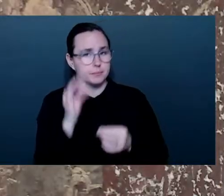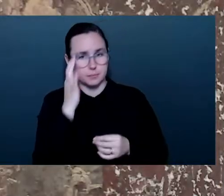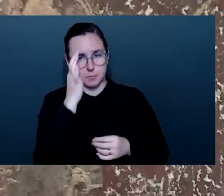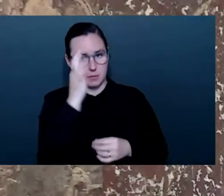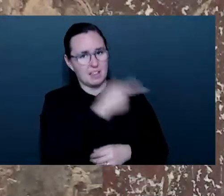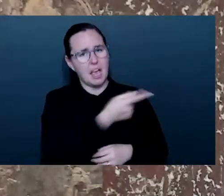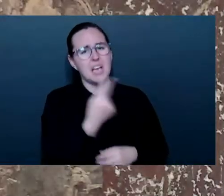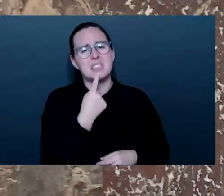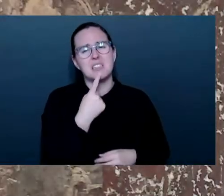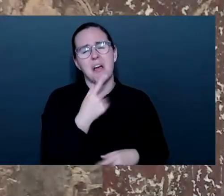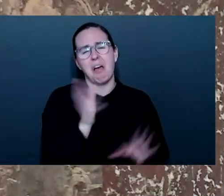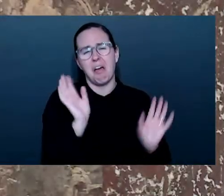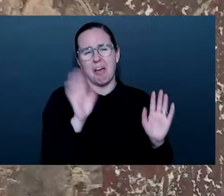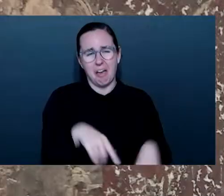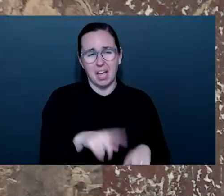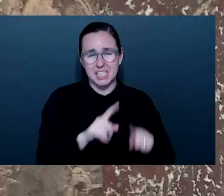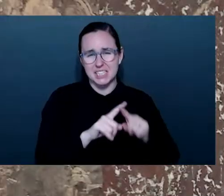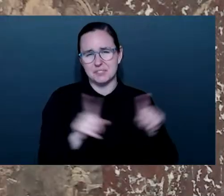to...